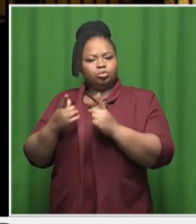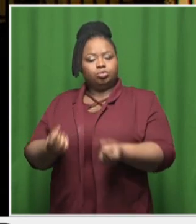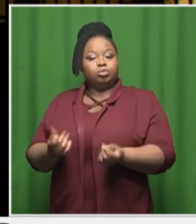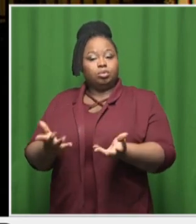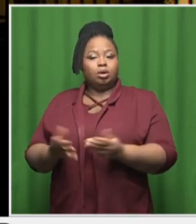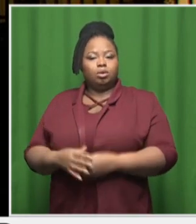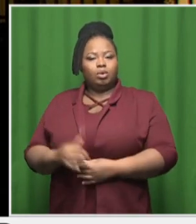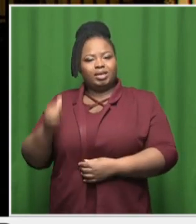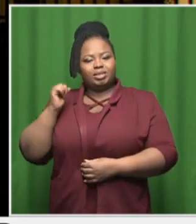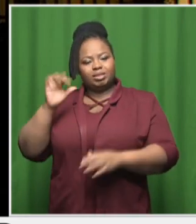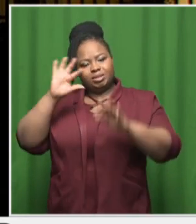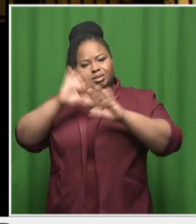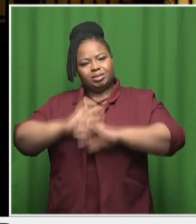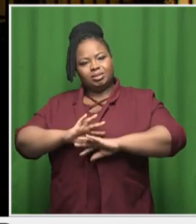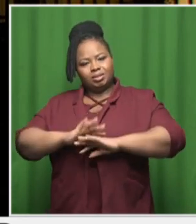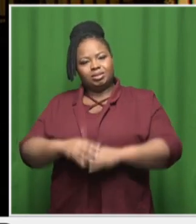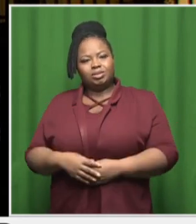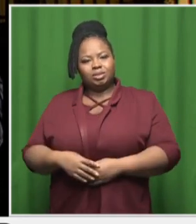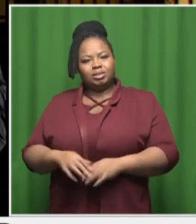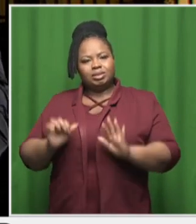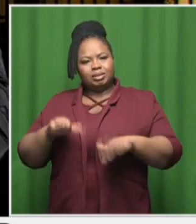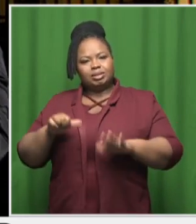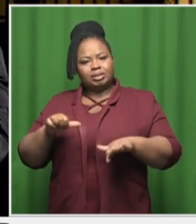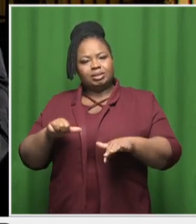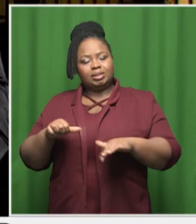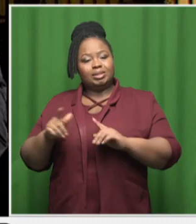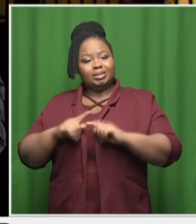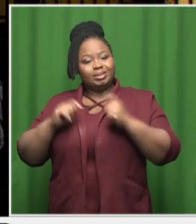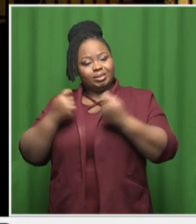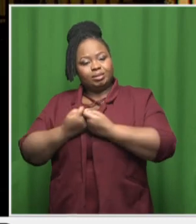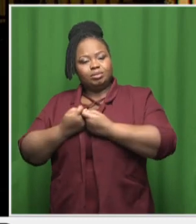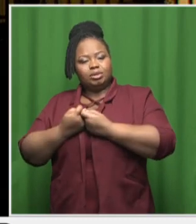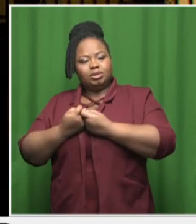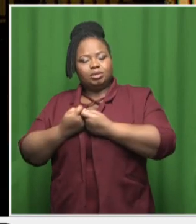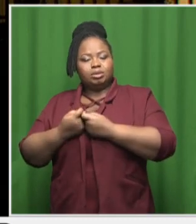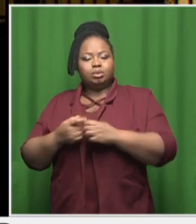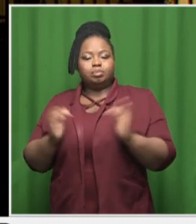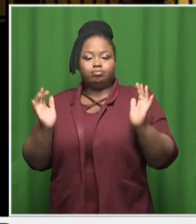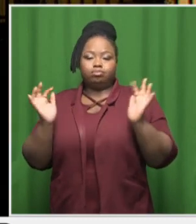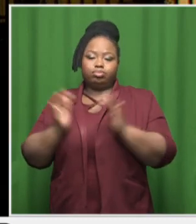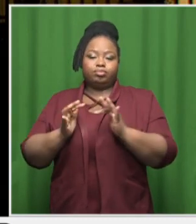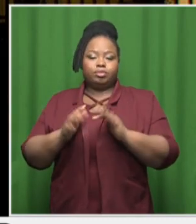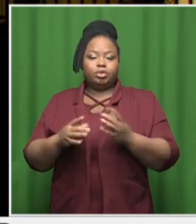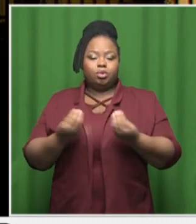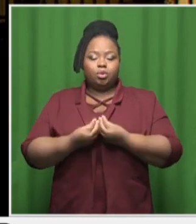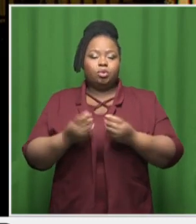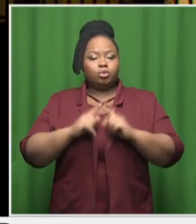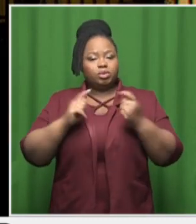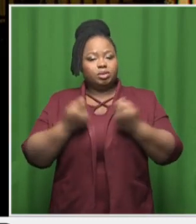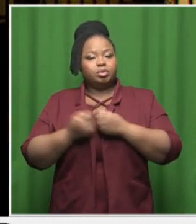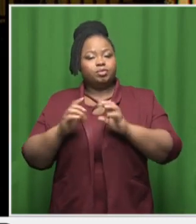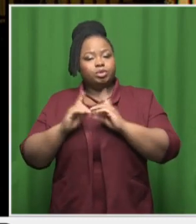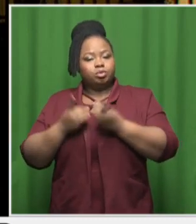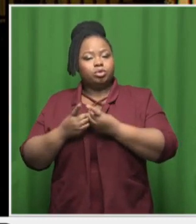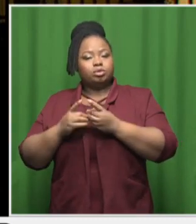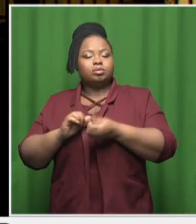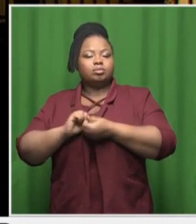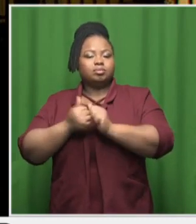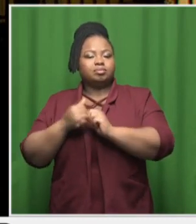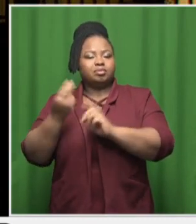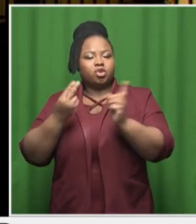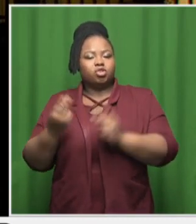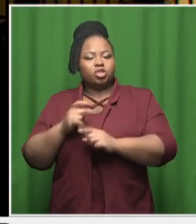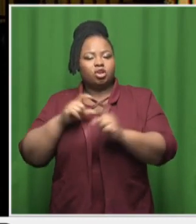night we saw all of the 16 teams gather together with the Department of Sports, Arts and Culture and all of the other